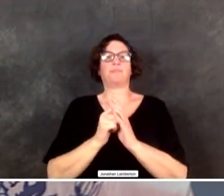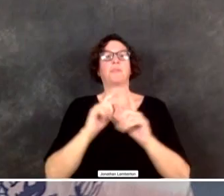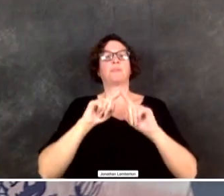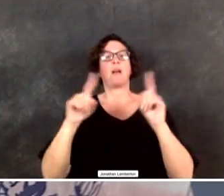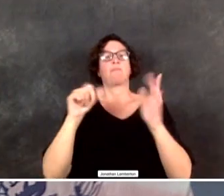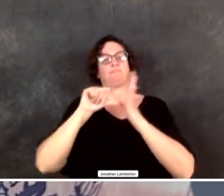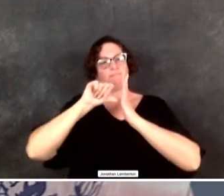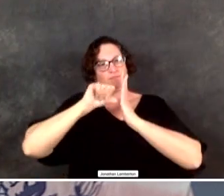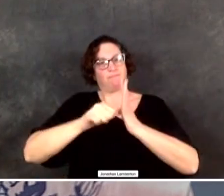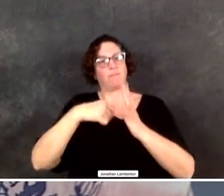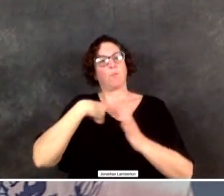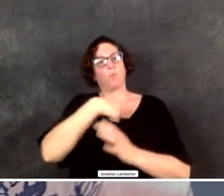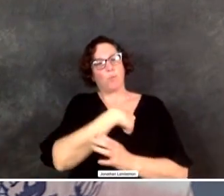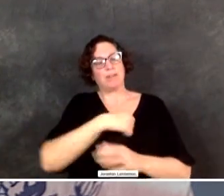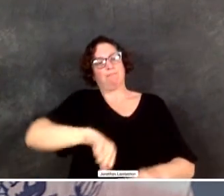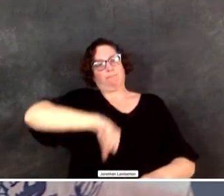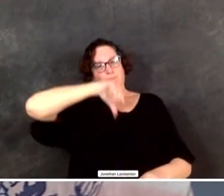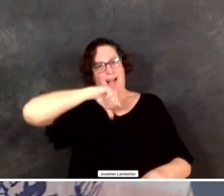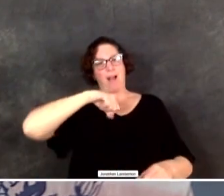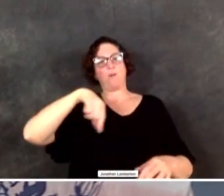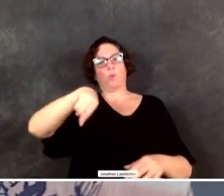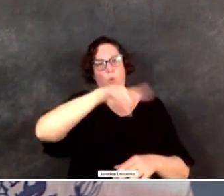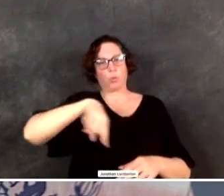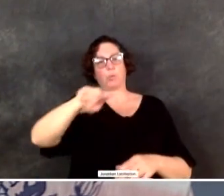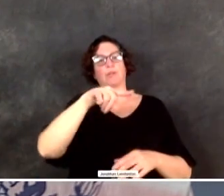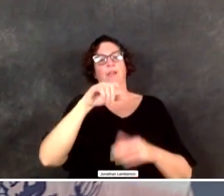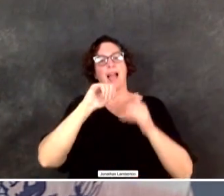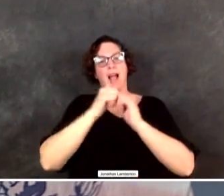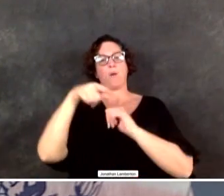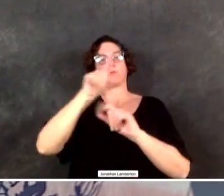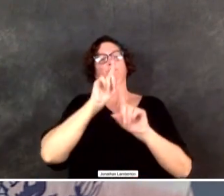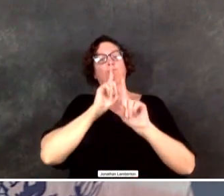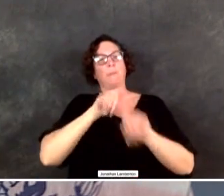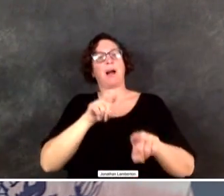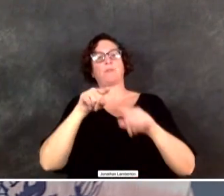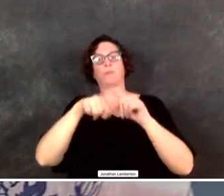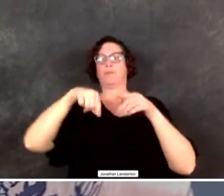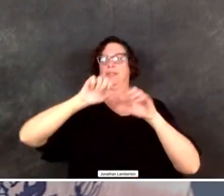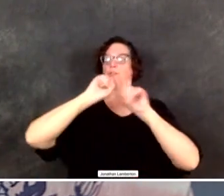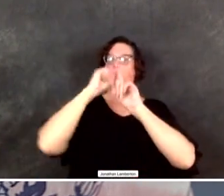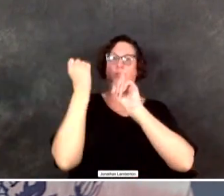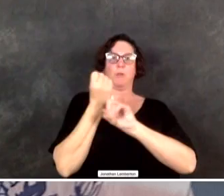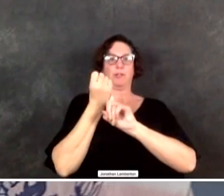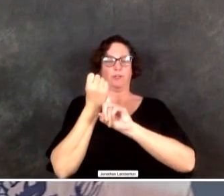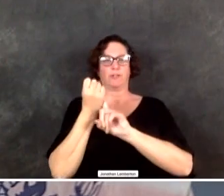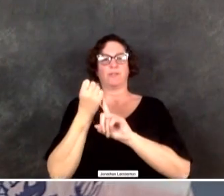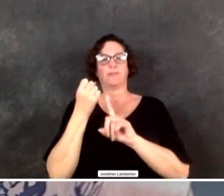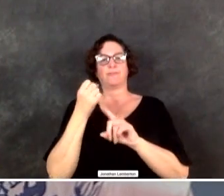and the way you're helping us forward out of this crisis. So keep doing what you're doing, and God bless you all.